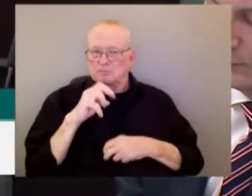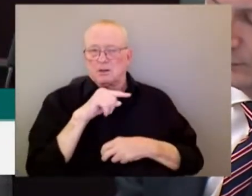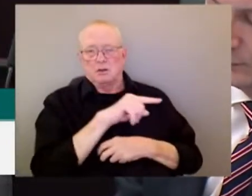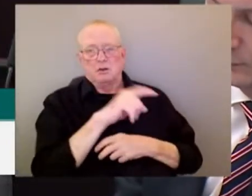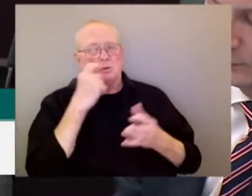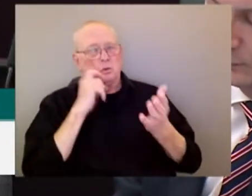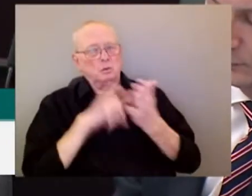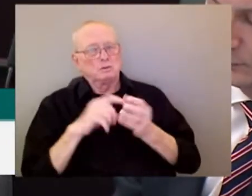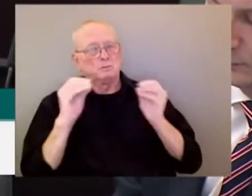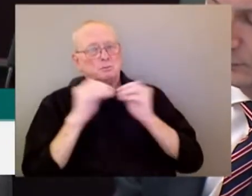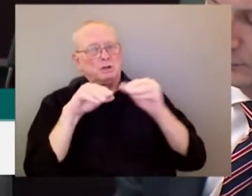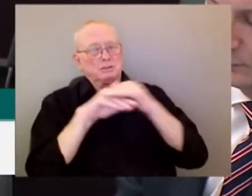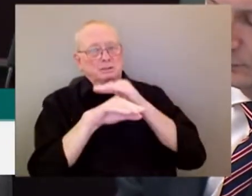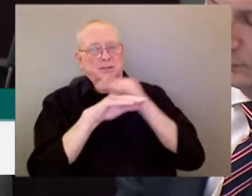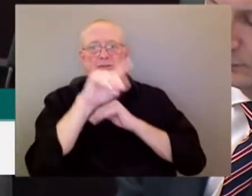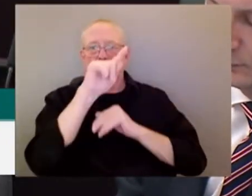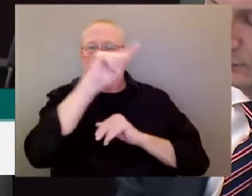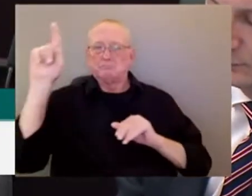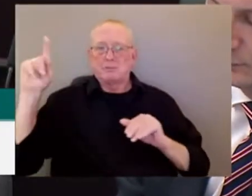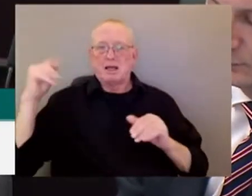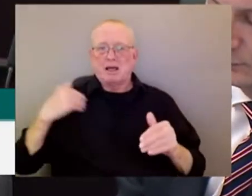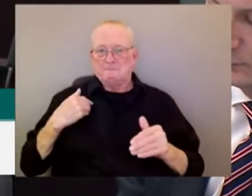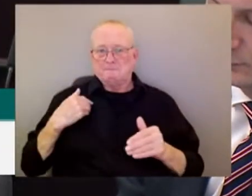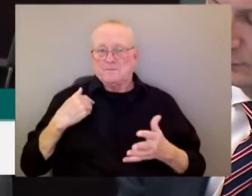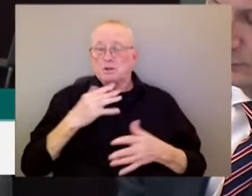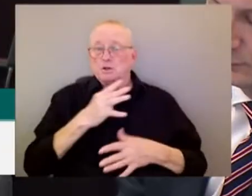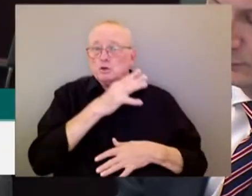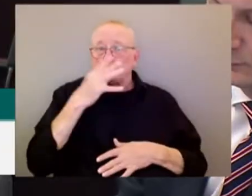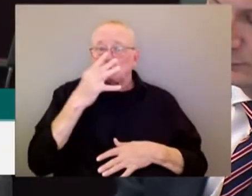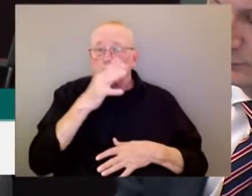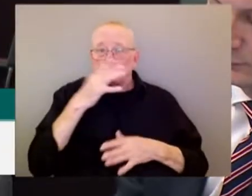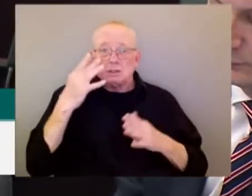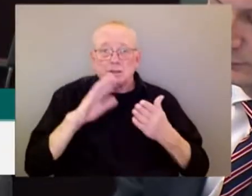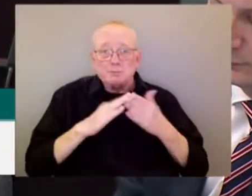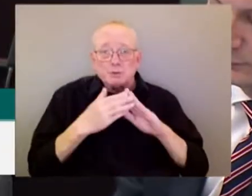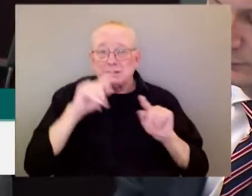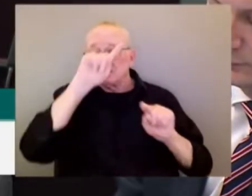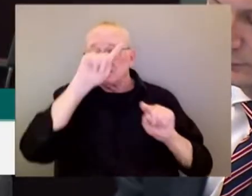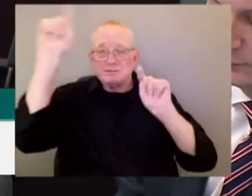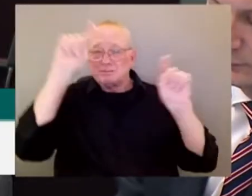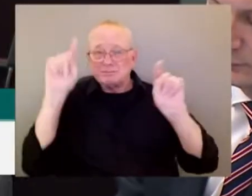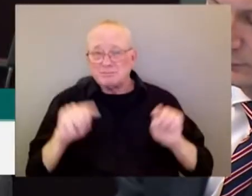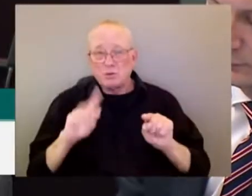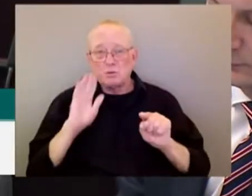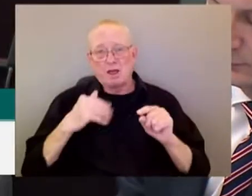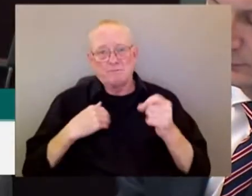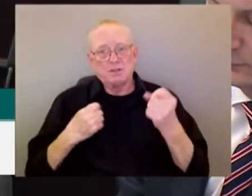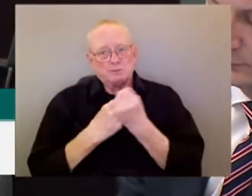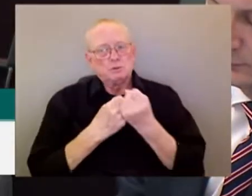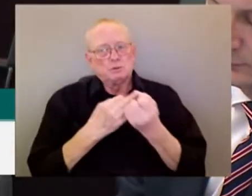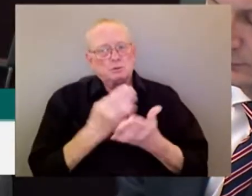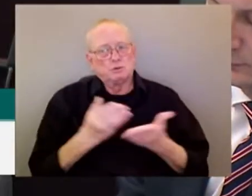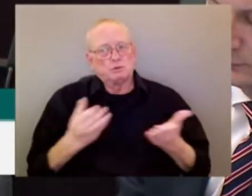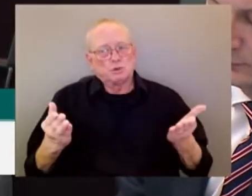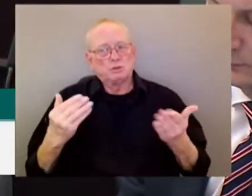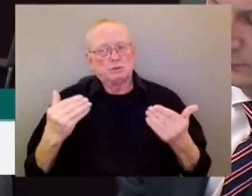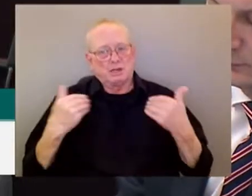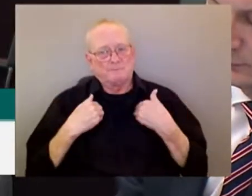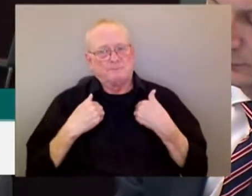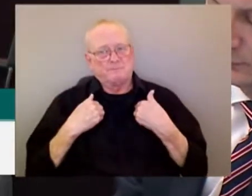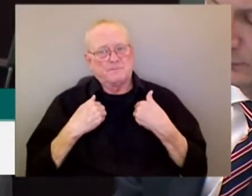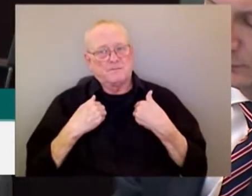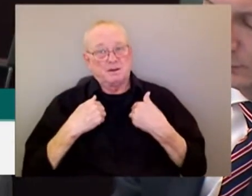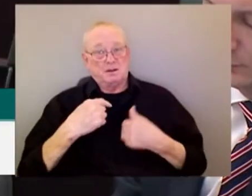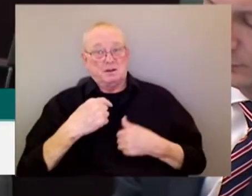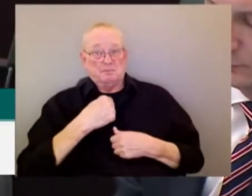sure that rural communities have the resources they need. In fact, Mr. Speaker, when I was first became the minister in 2023, we only